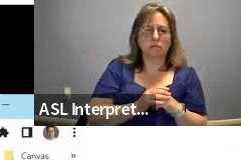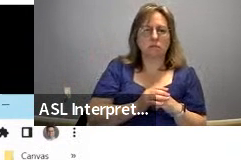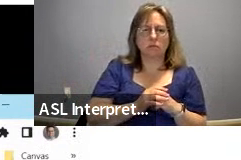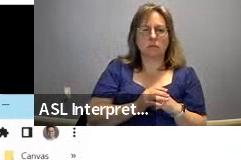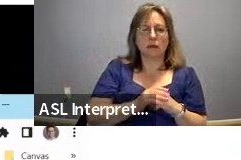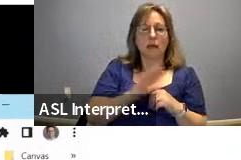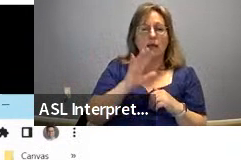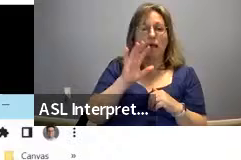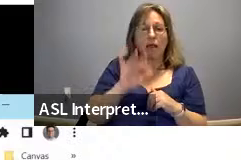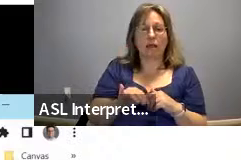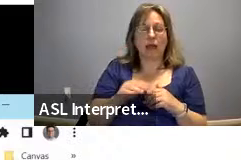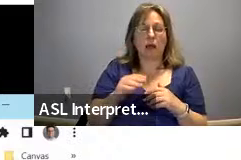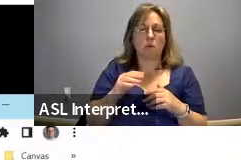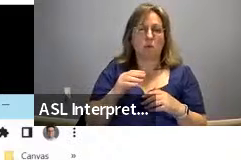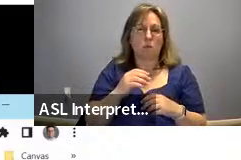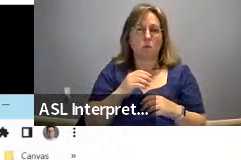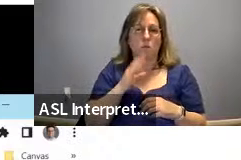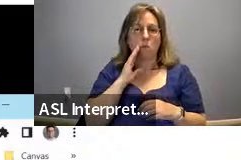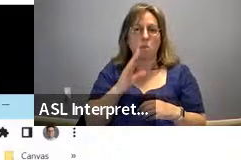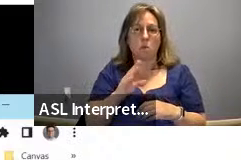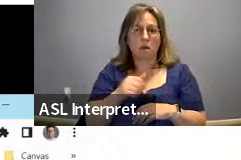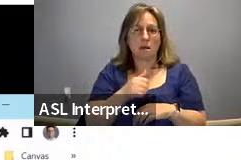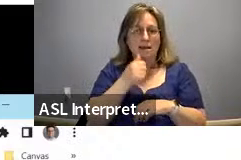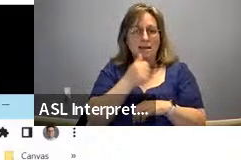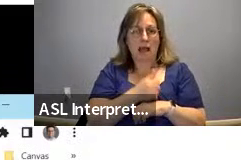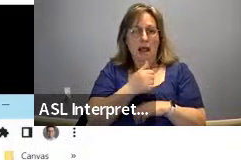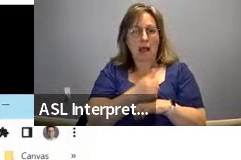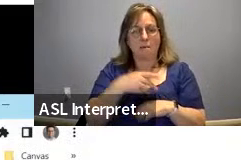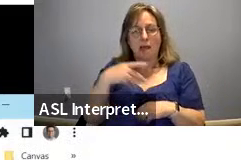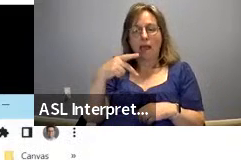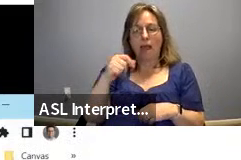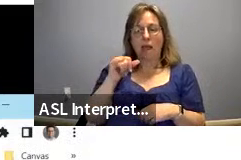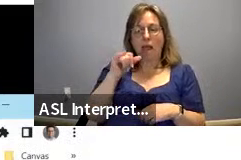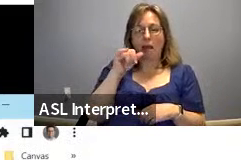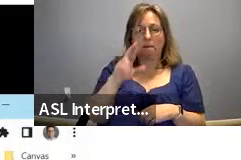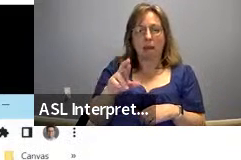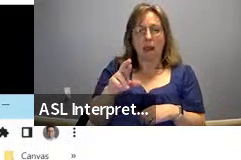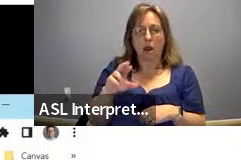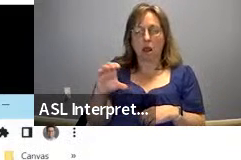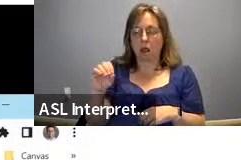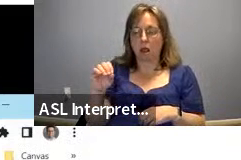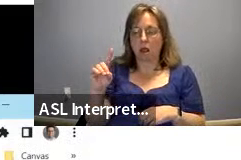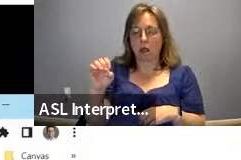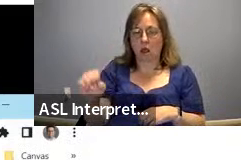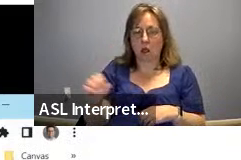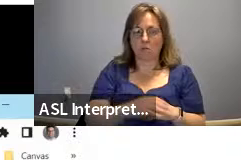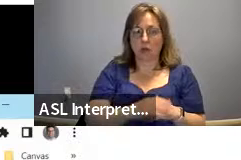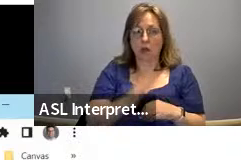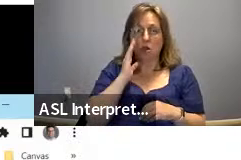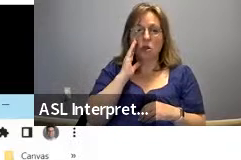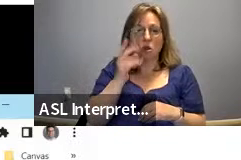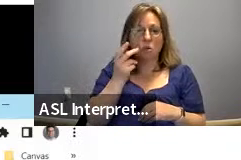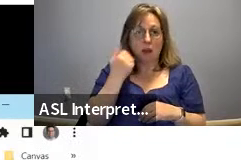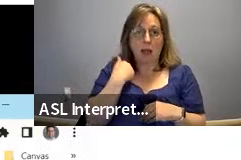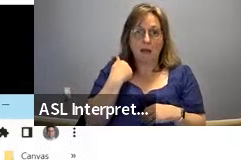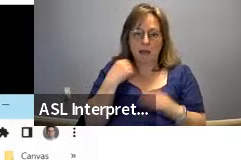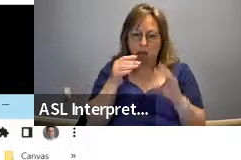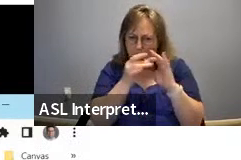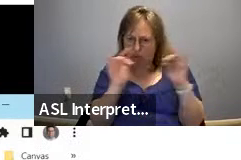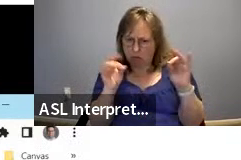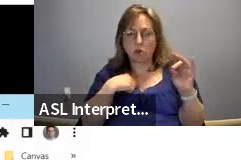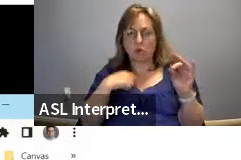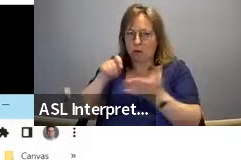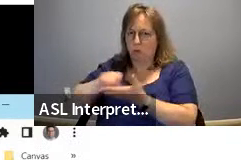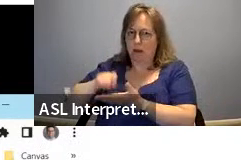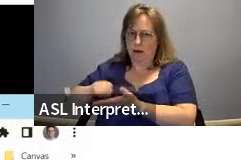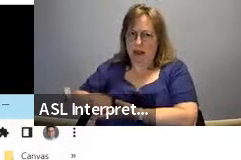will create a one-time use pairing code. Be sure to write it down on a piece of paper.